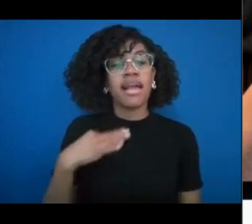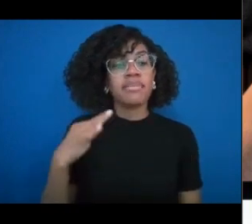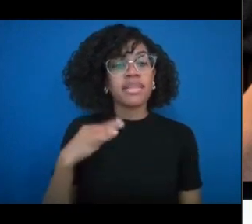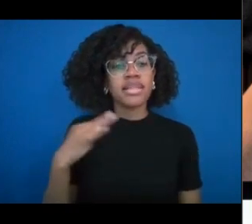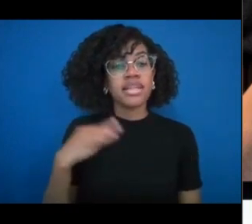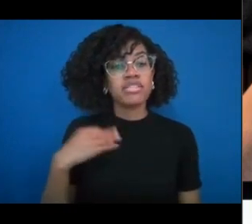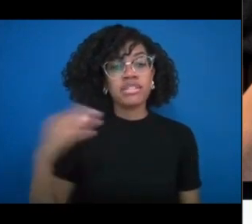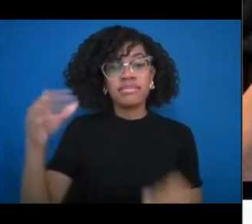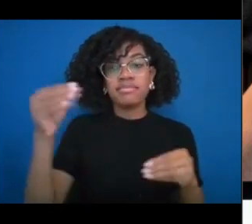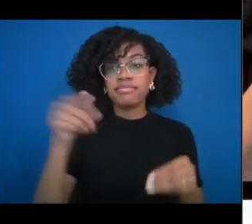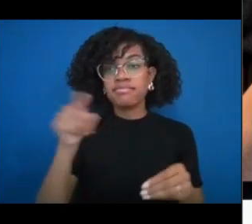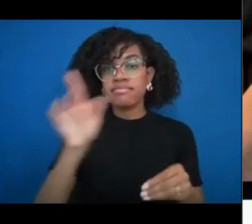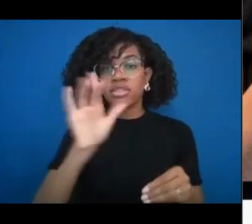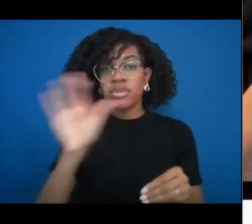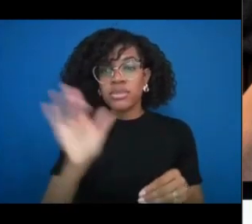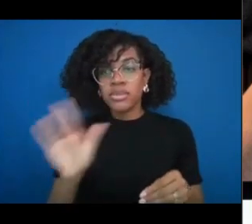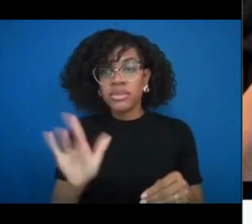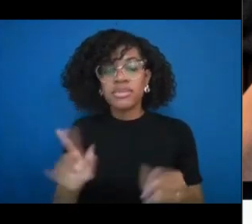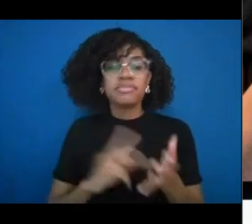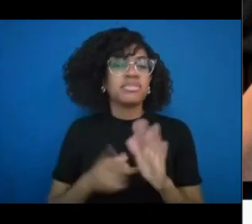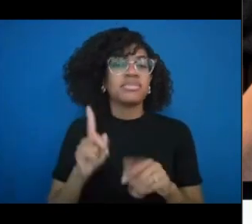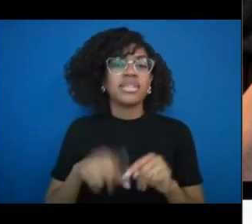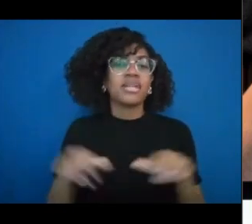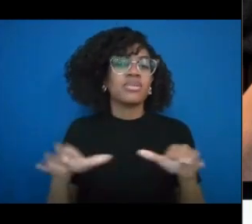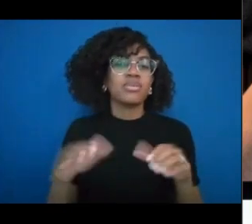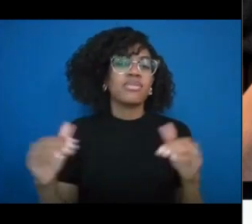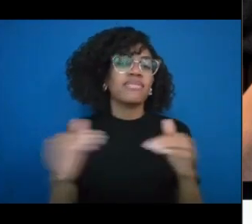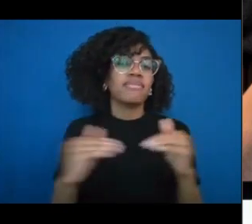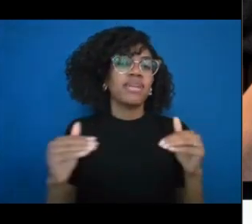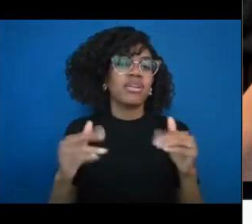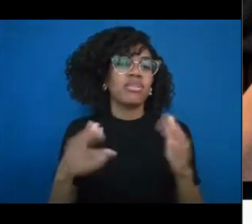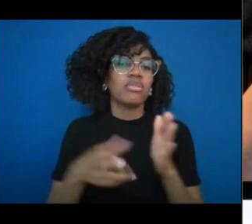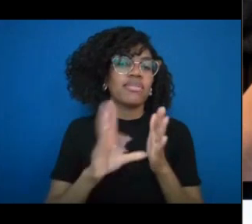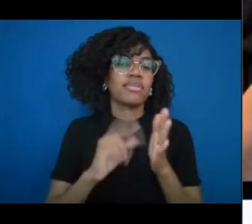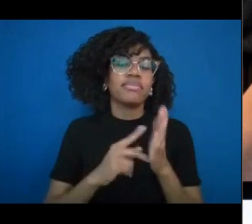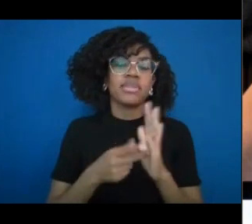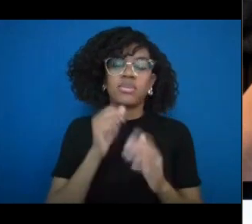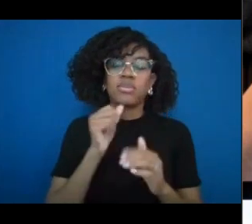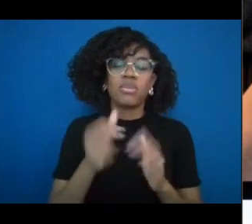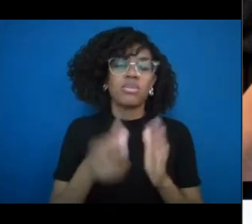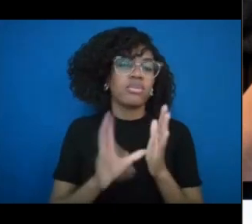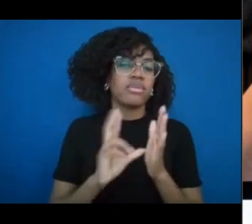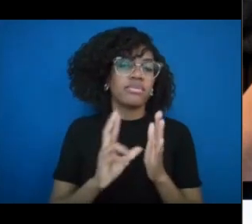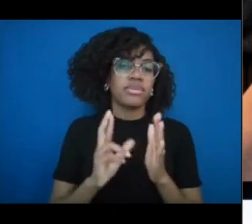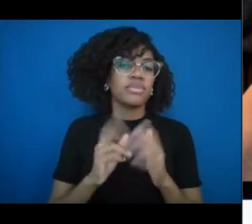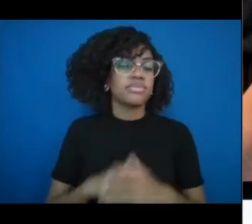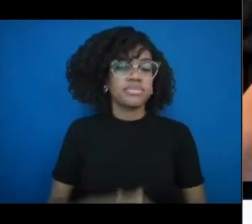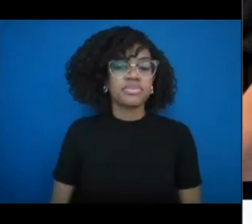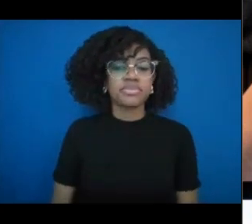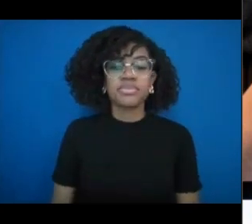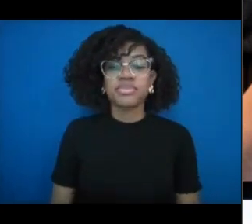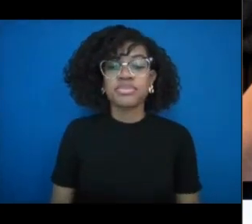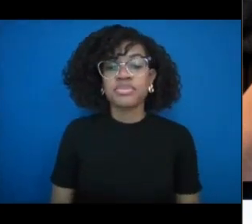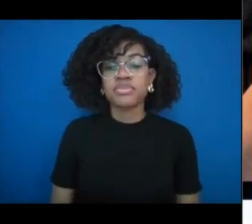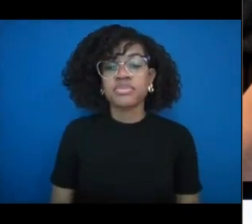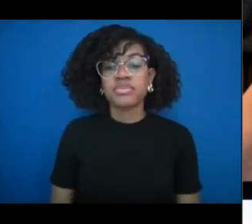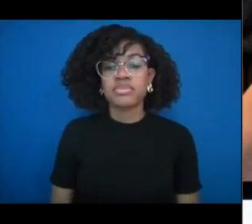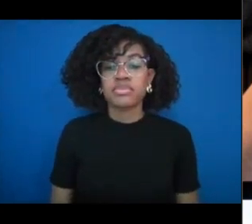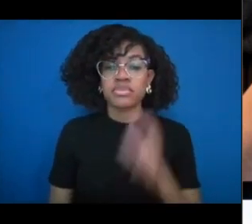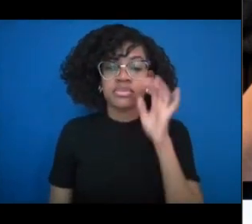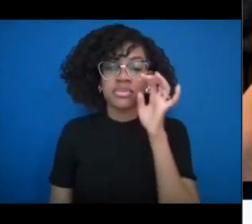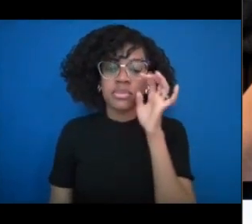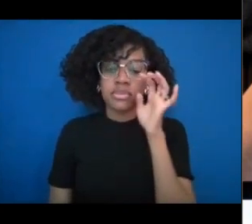application, we cannot carry out a fair review, and so we will not review them past that administrative stage.